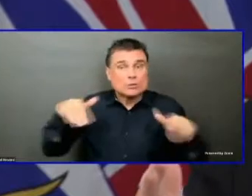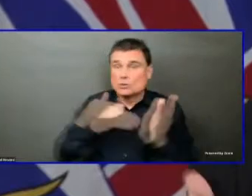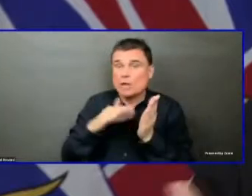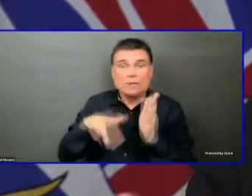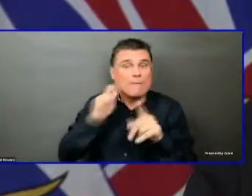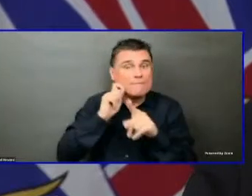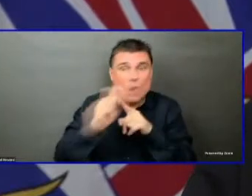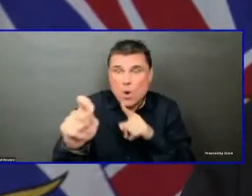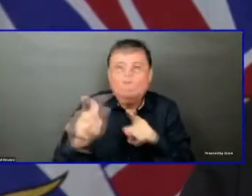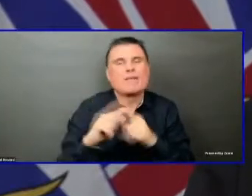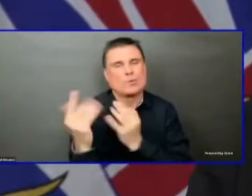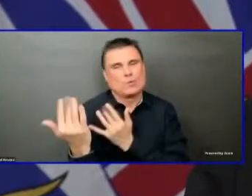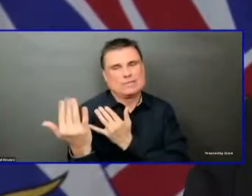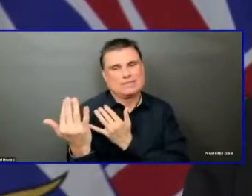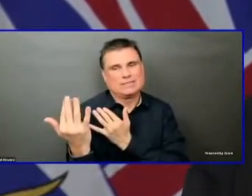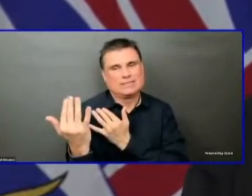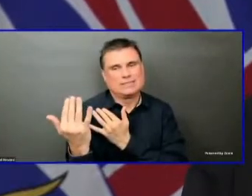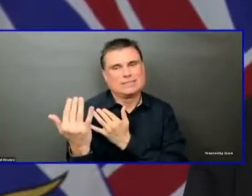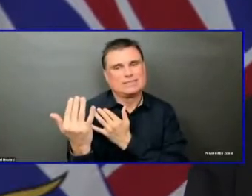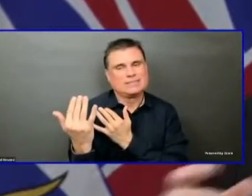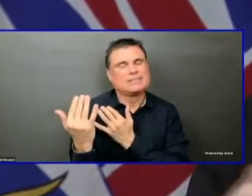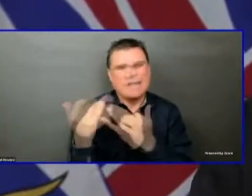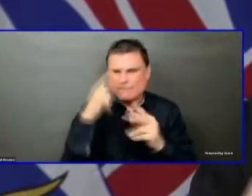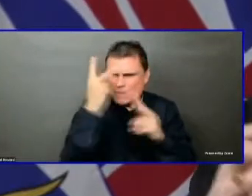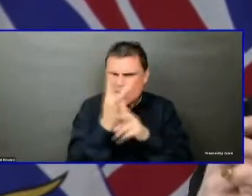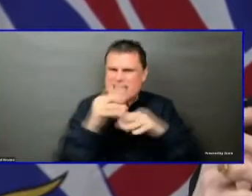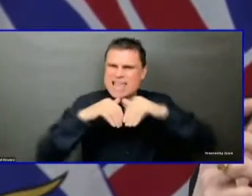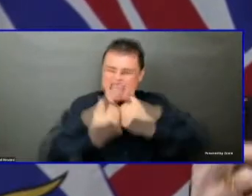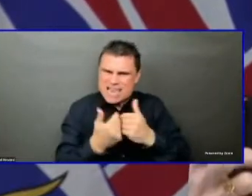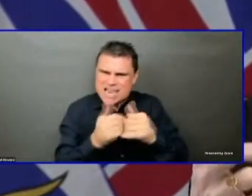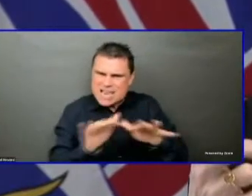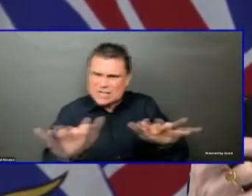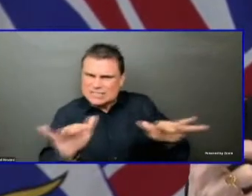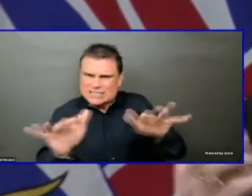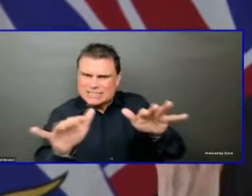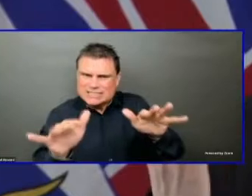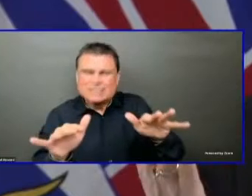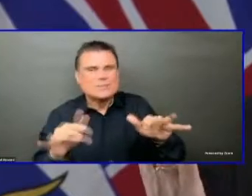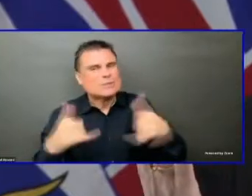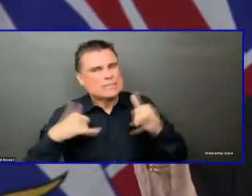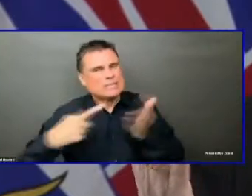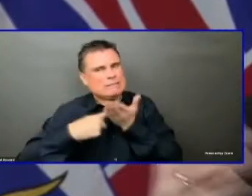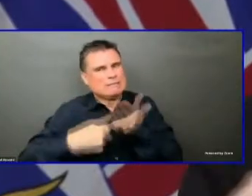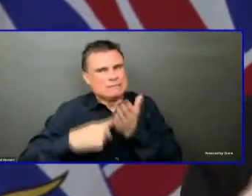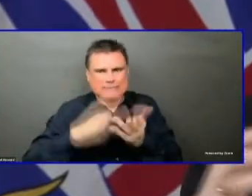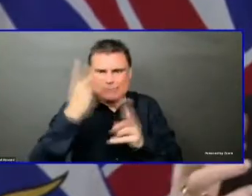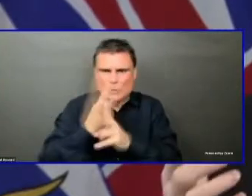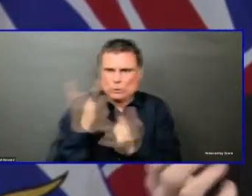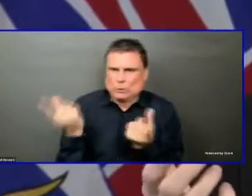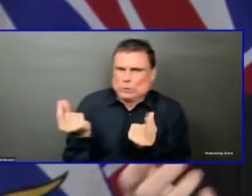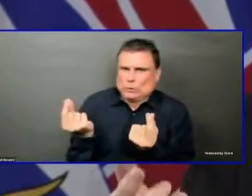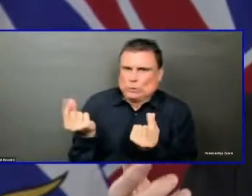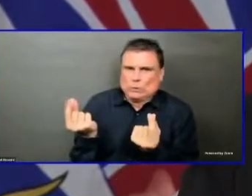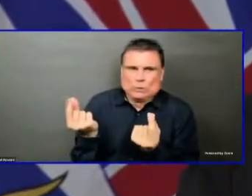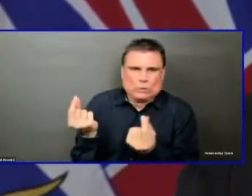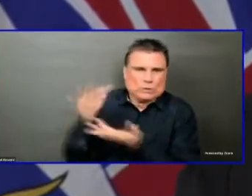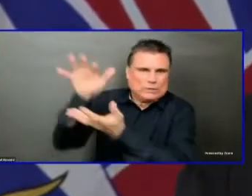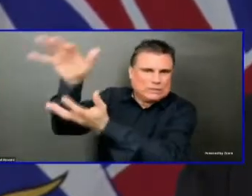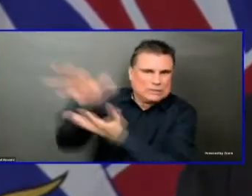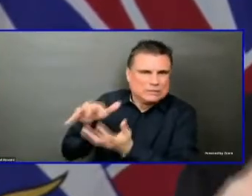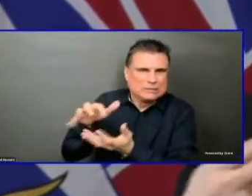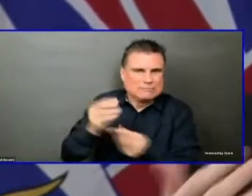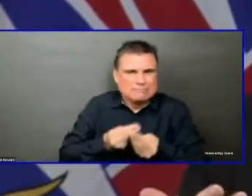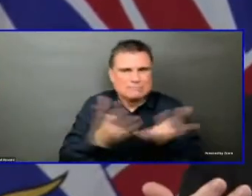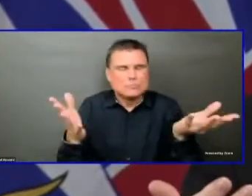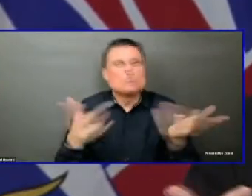is currently being worked out. So we're using what we know about people by age and their MSP, for